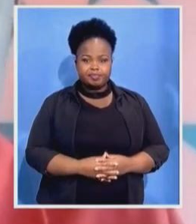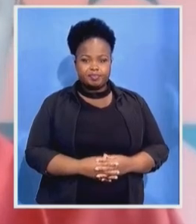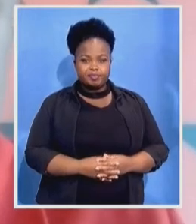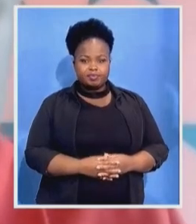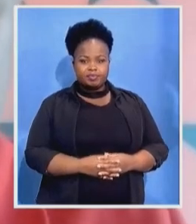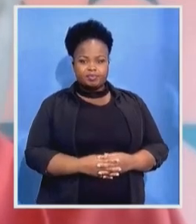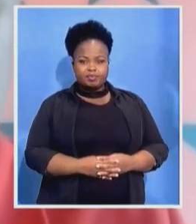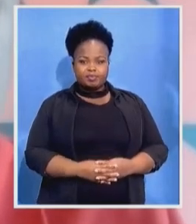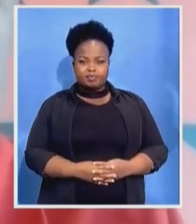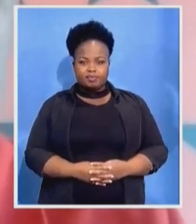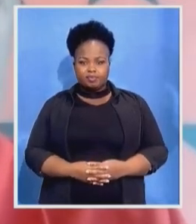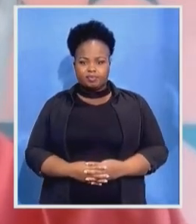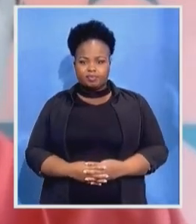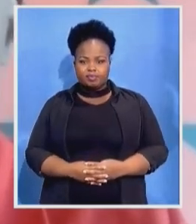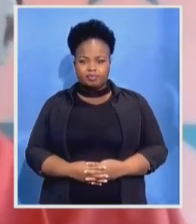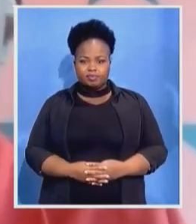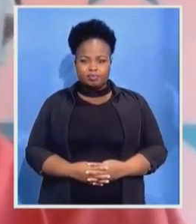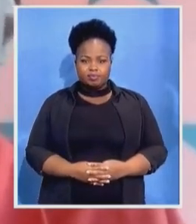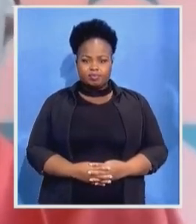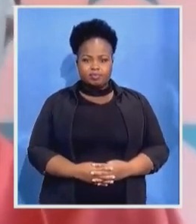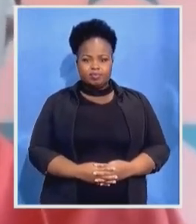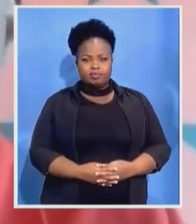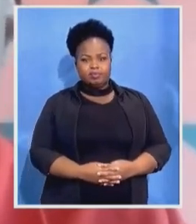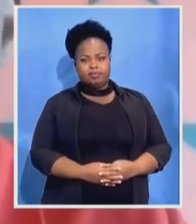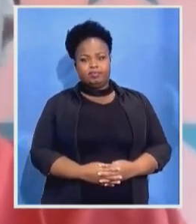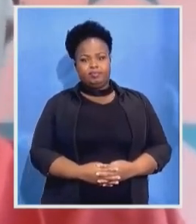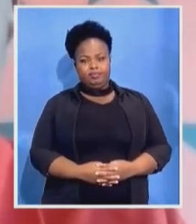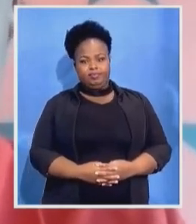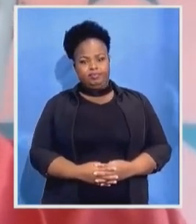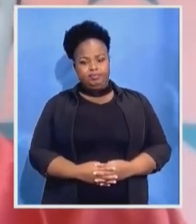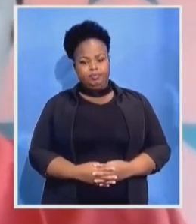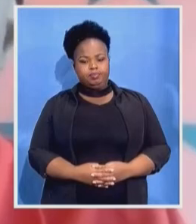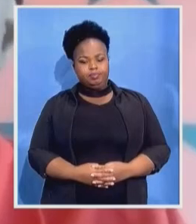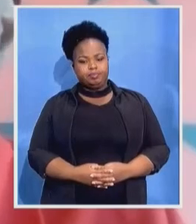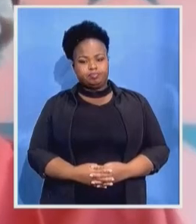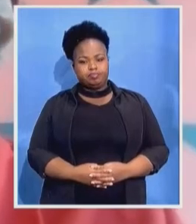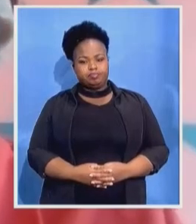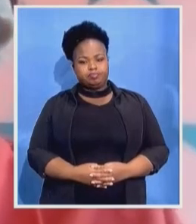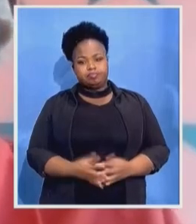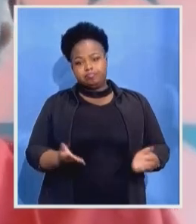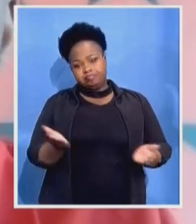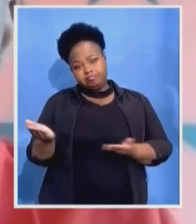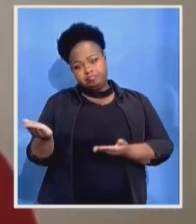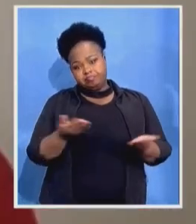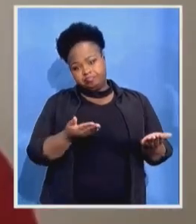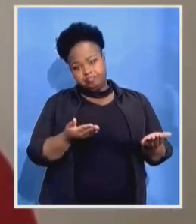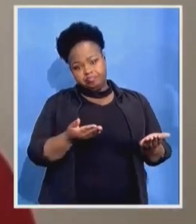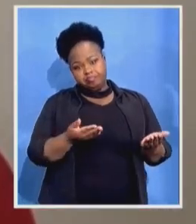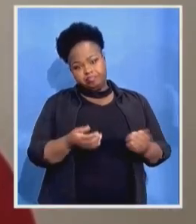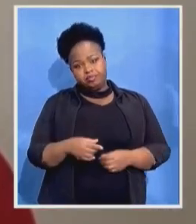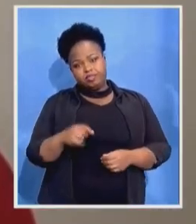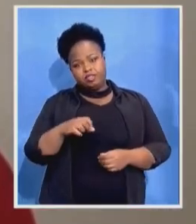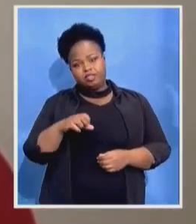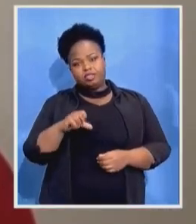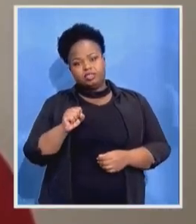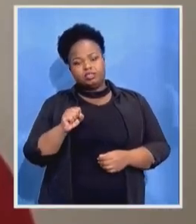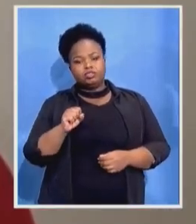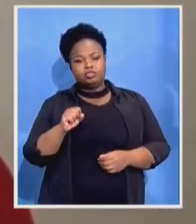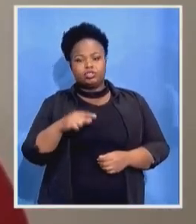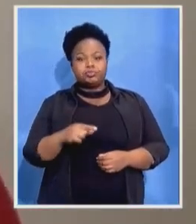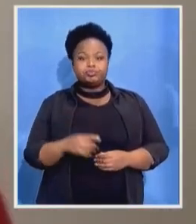General Secretary, please, the stage is yours. Thank you very much, Comrade Alex, the office bearers of the